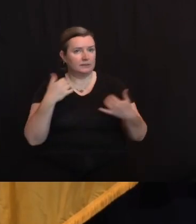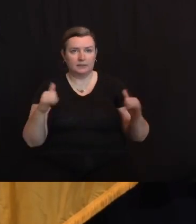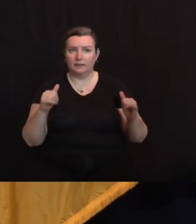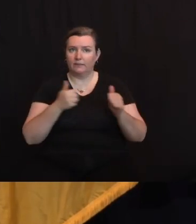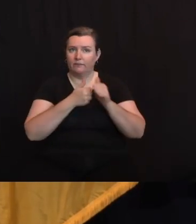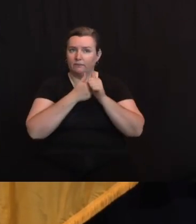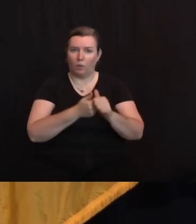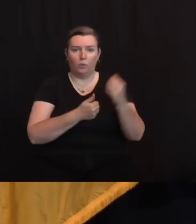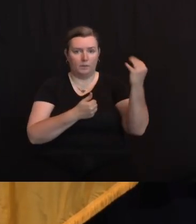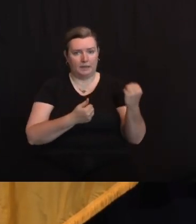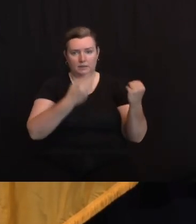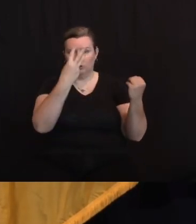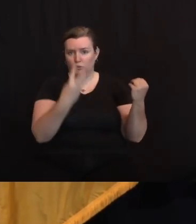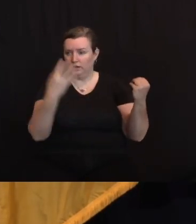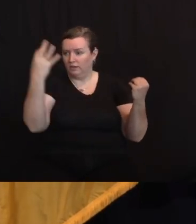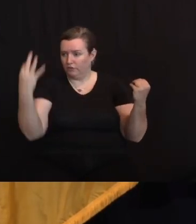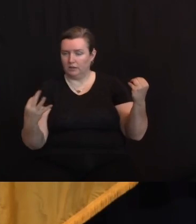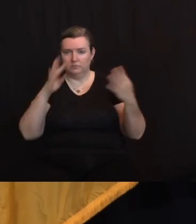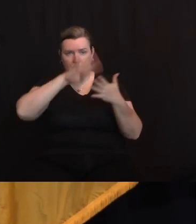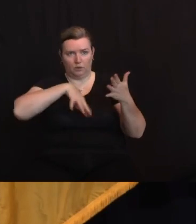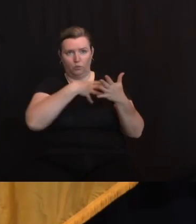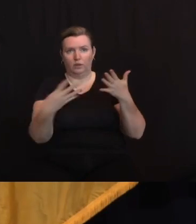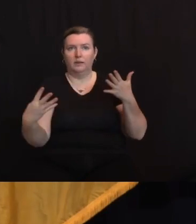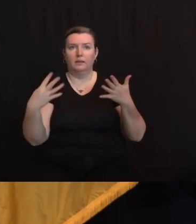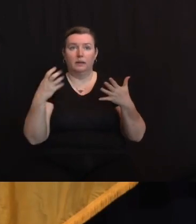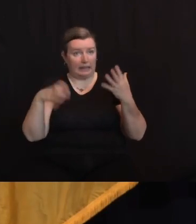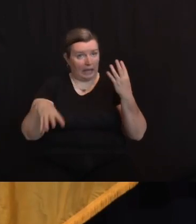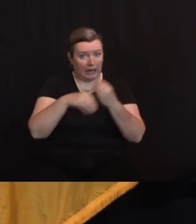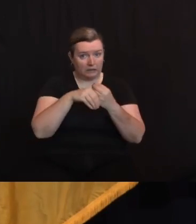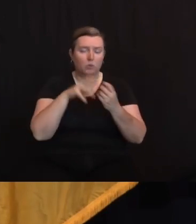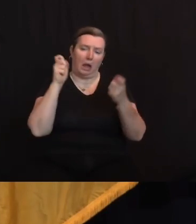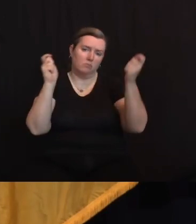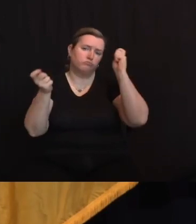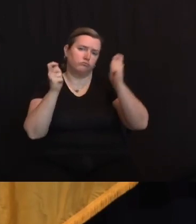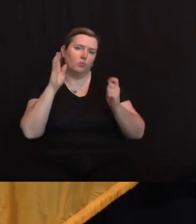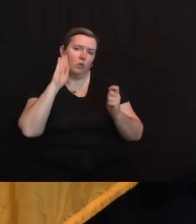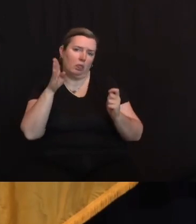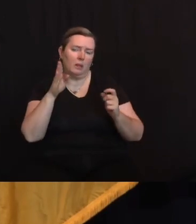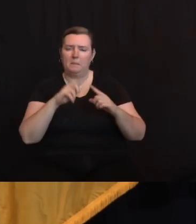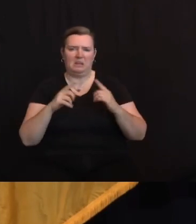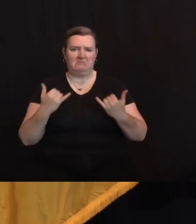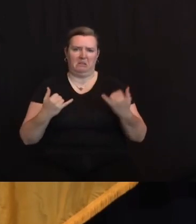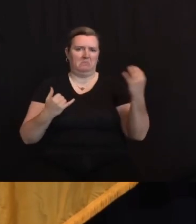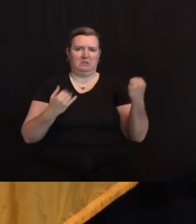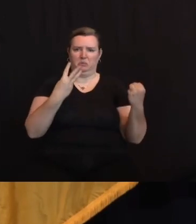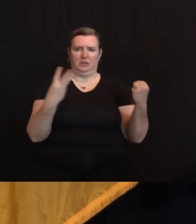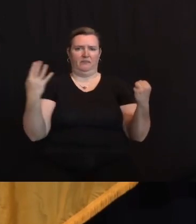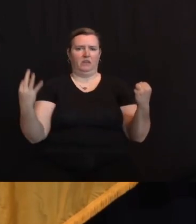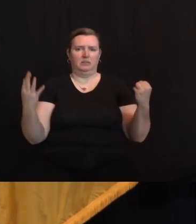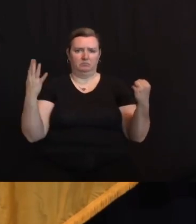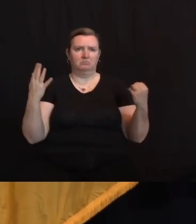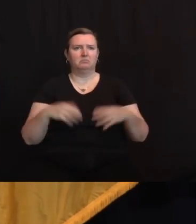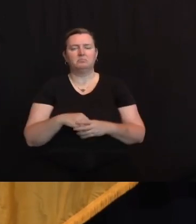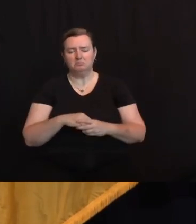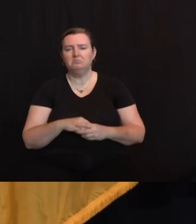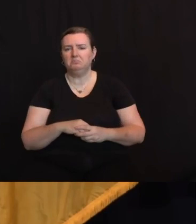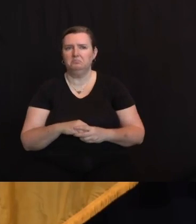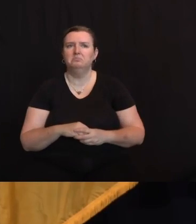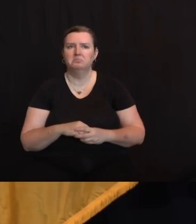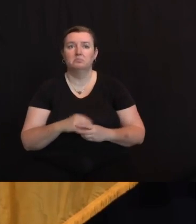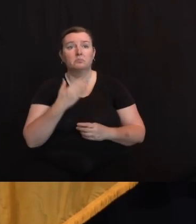Friday, unless there's a reason to go otherwise, in which case we will come to you and let you know. Good